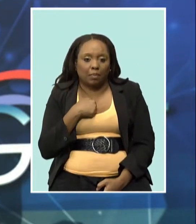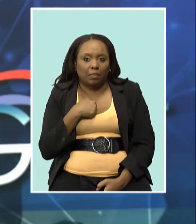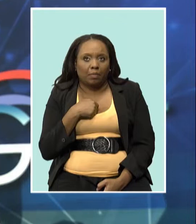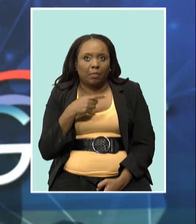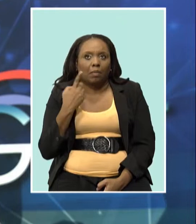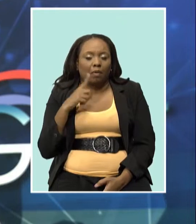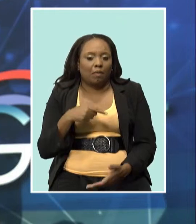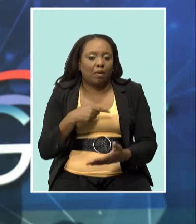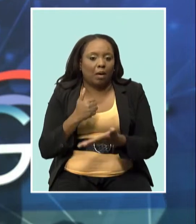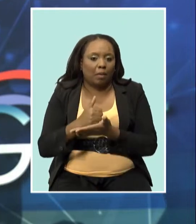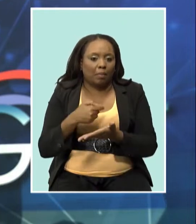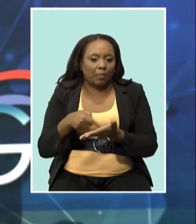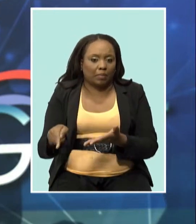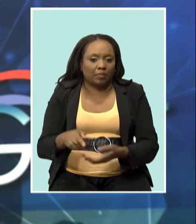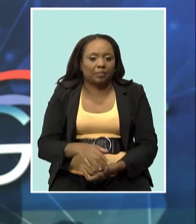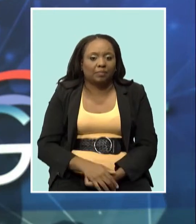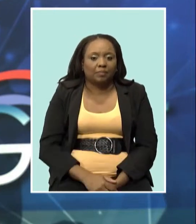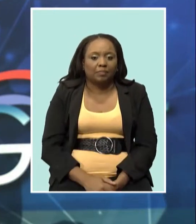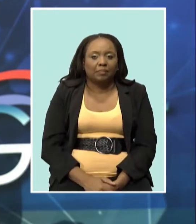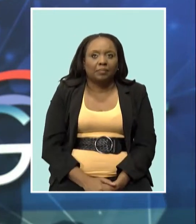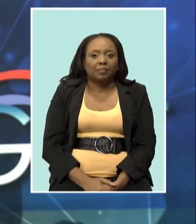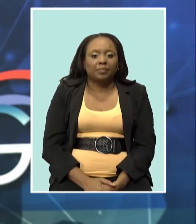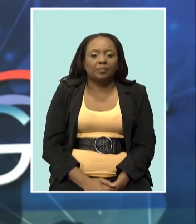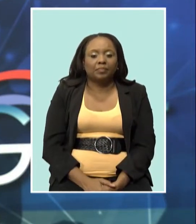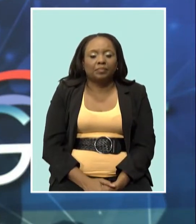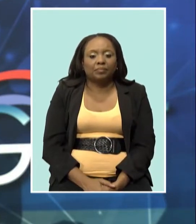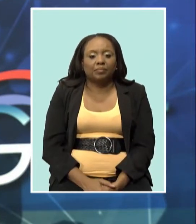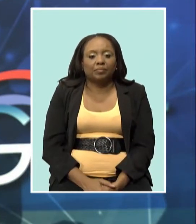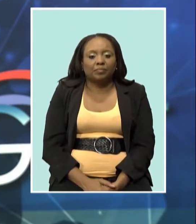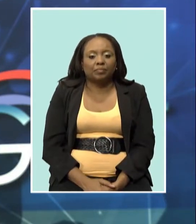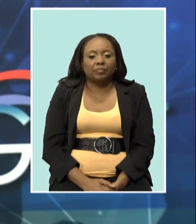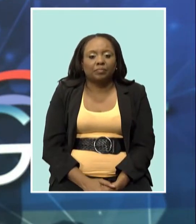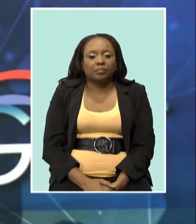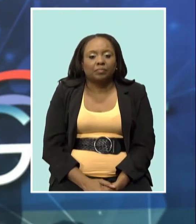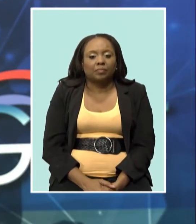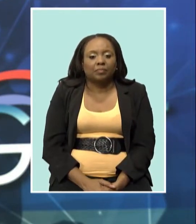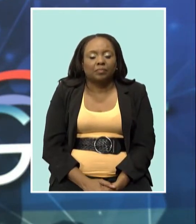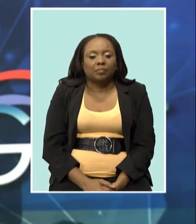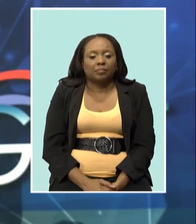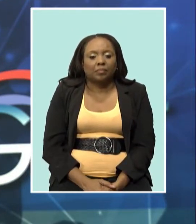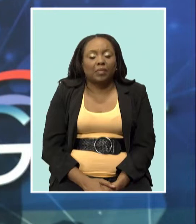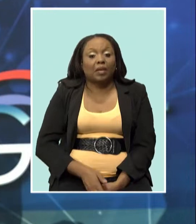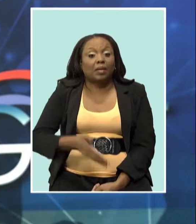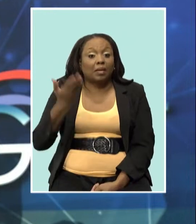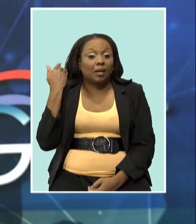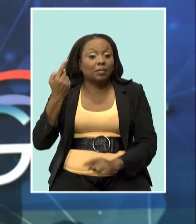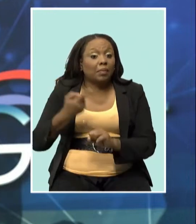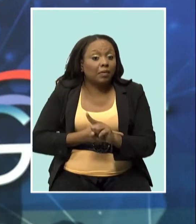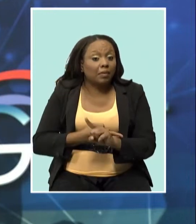to know that I have a 21-year-old who was just last year